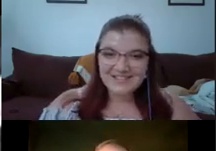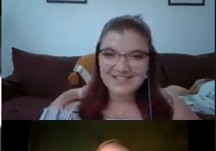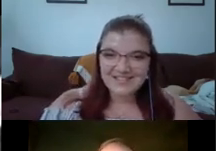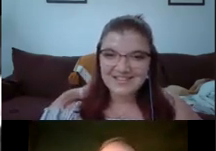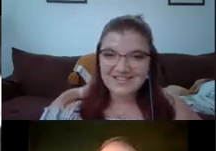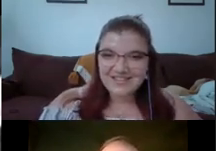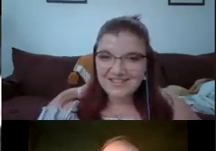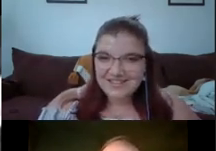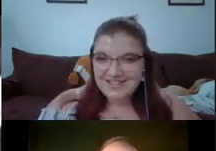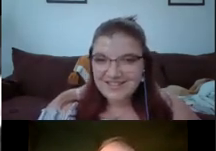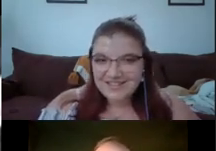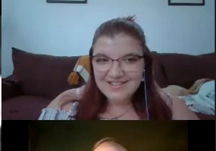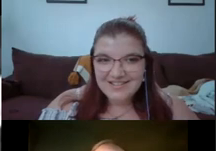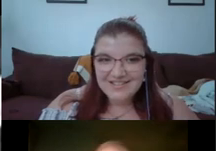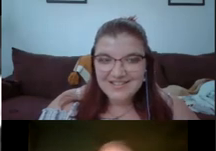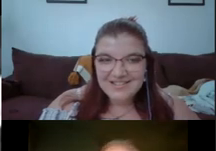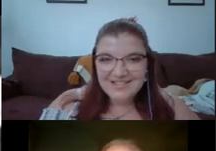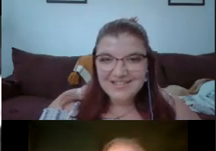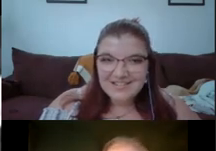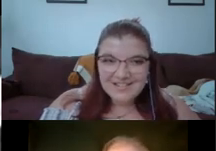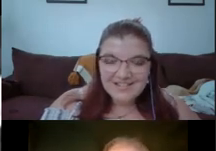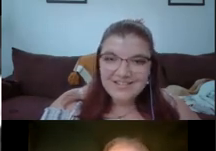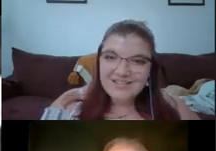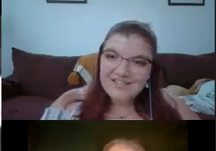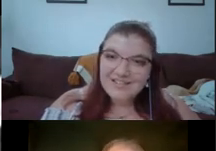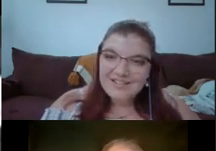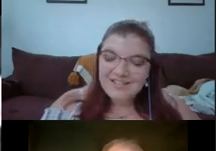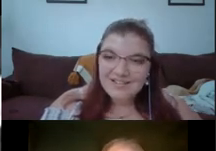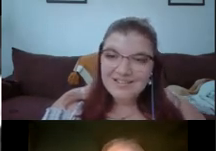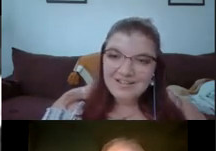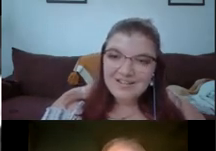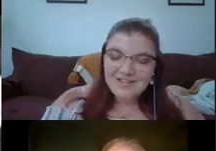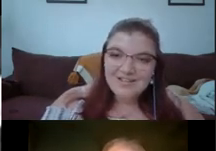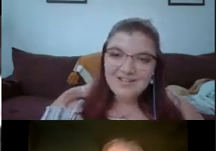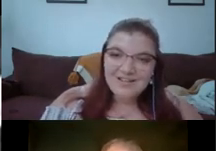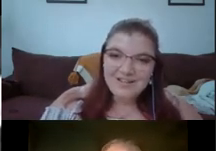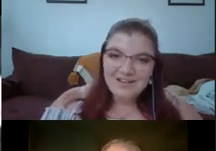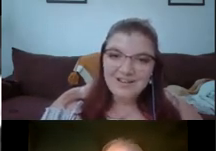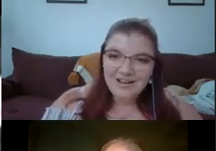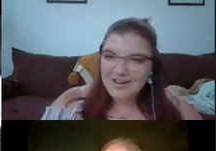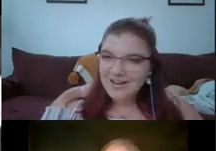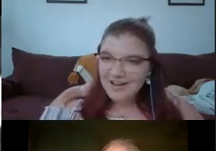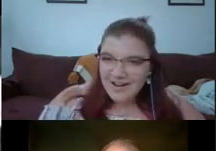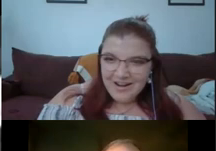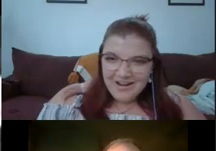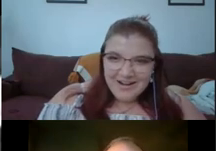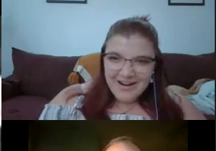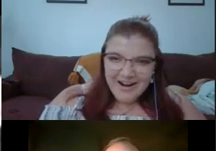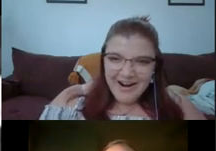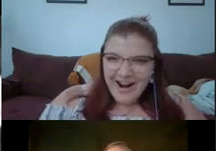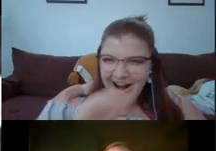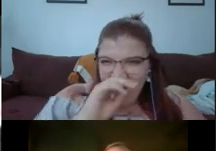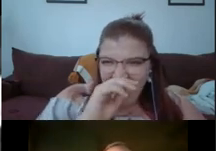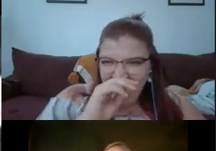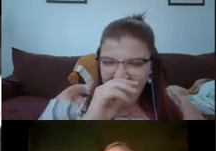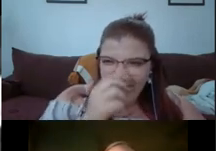well, their fiction writer of the year in a couple of weeks. There was also